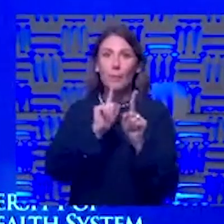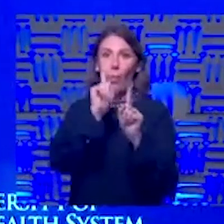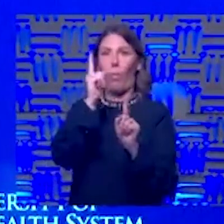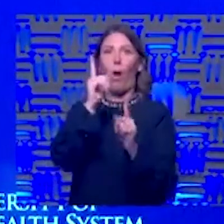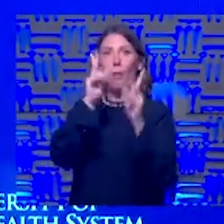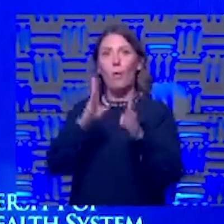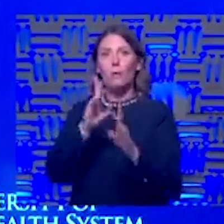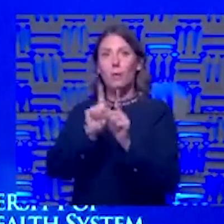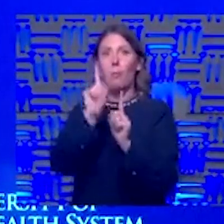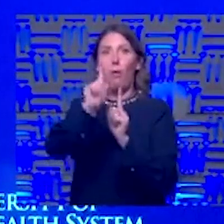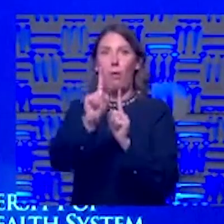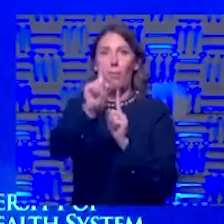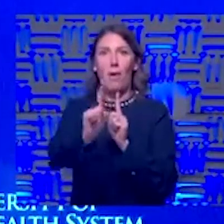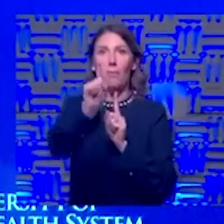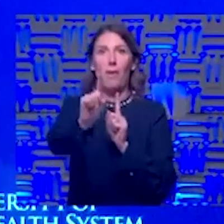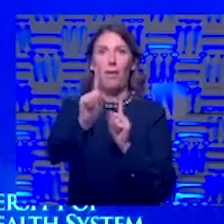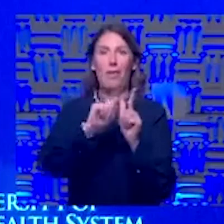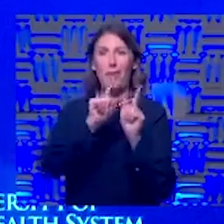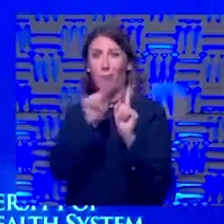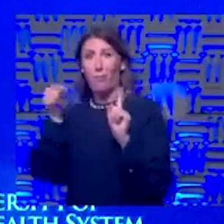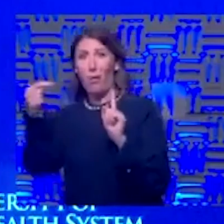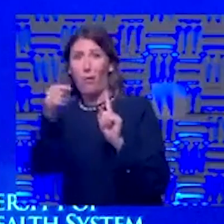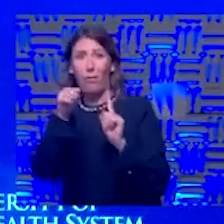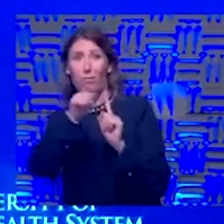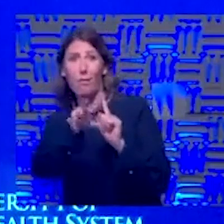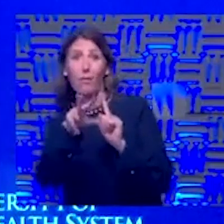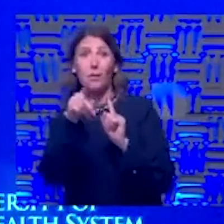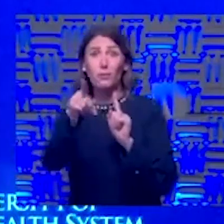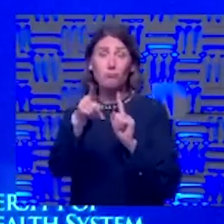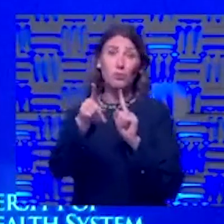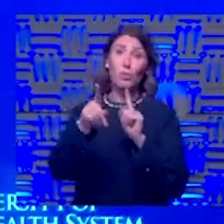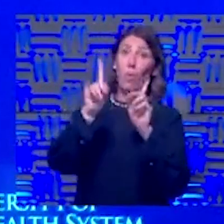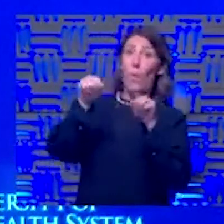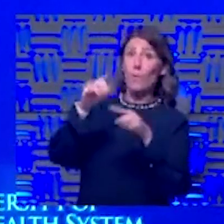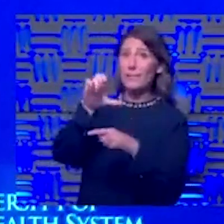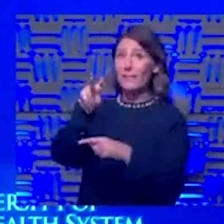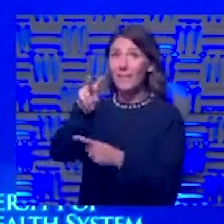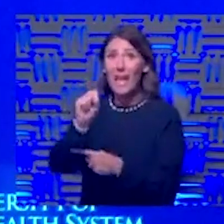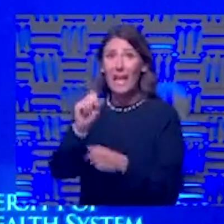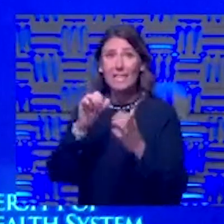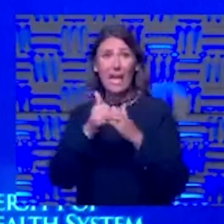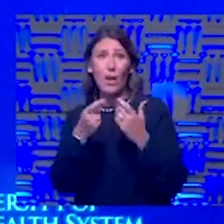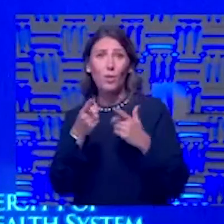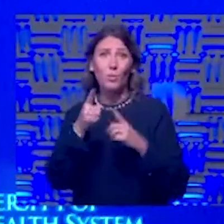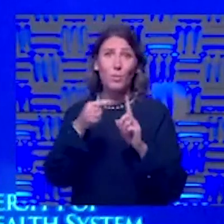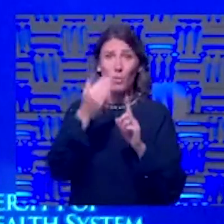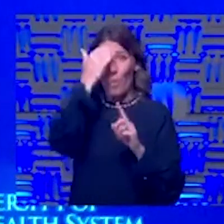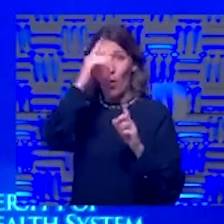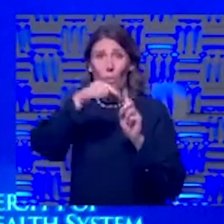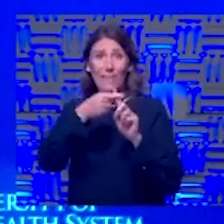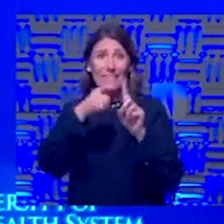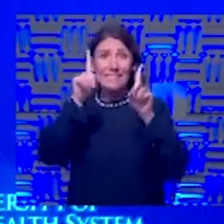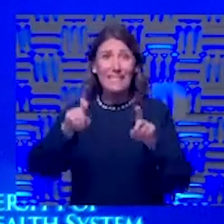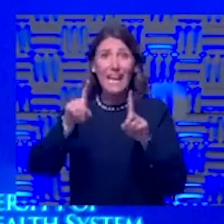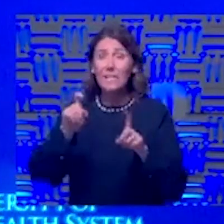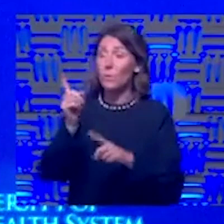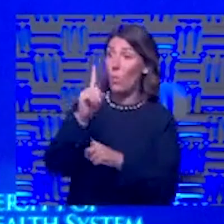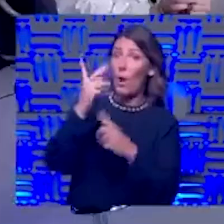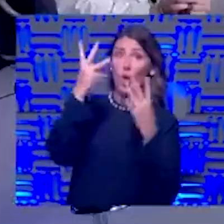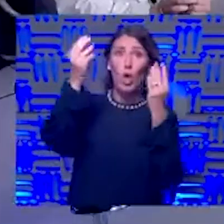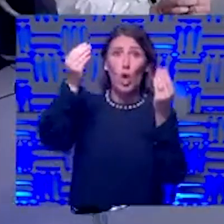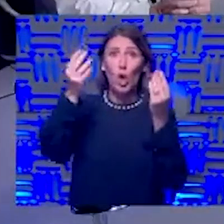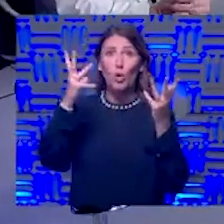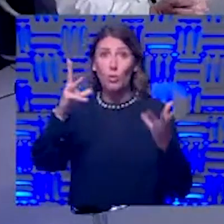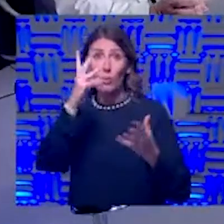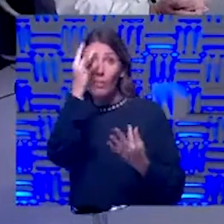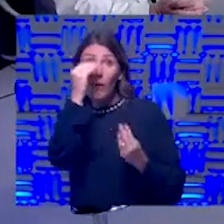do you just isolate till you hear their test? Do you run out to CVS? Does it really matter? How do you know? I guess that's my question. How do you know when to get tested, where to go? What are